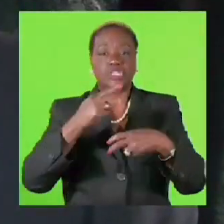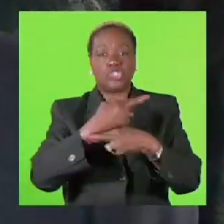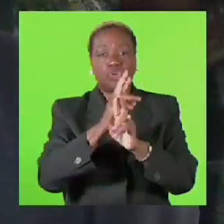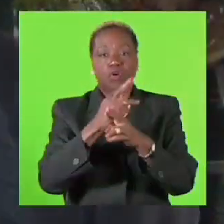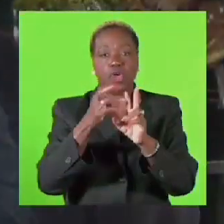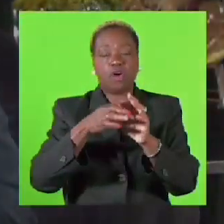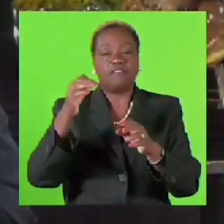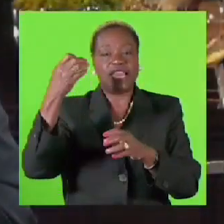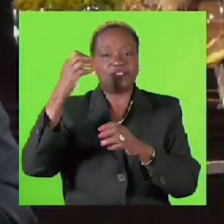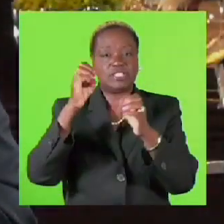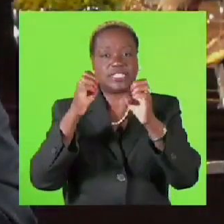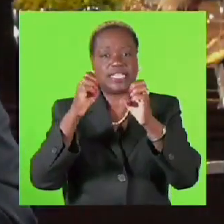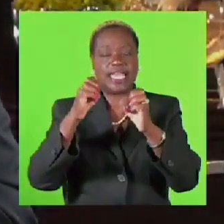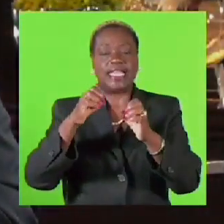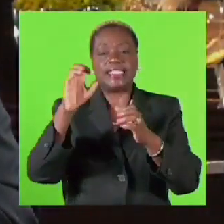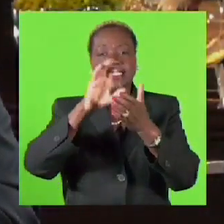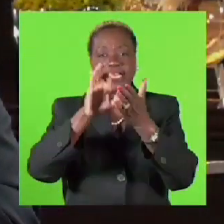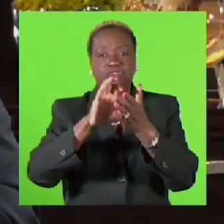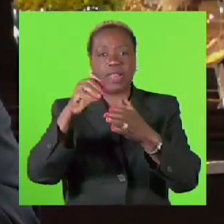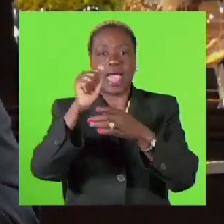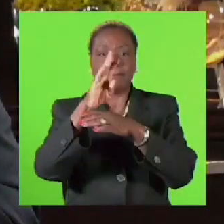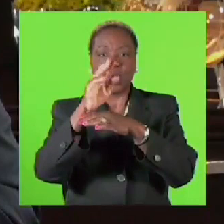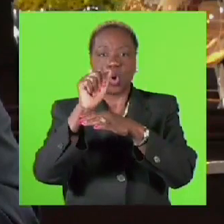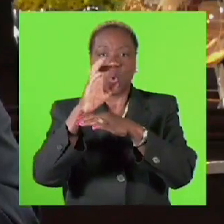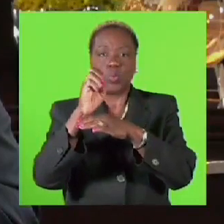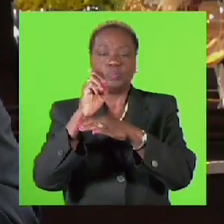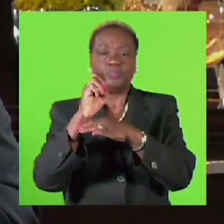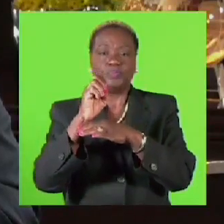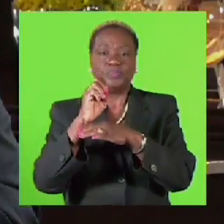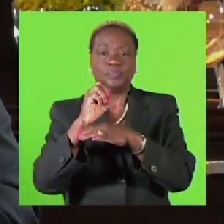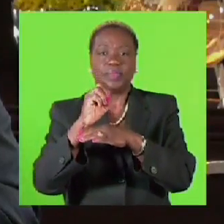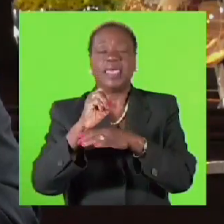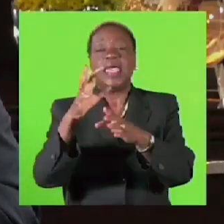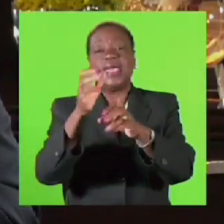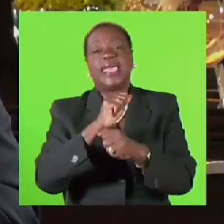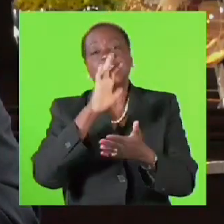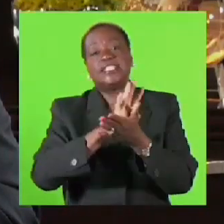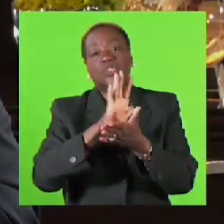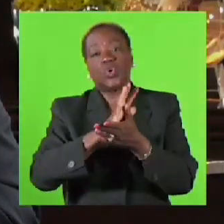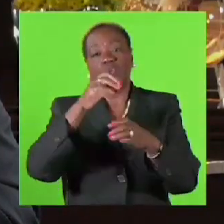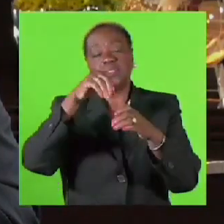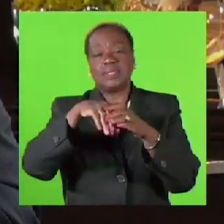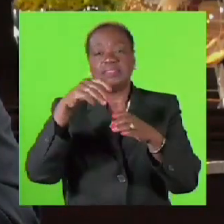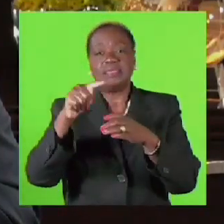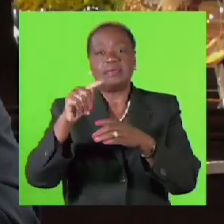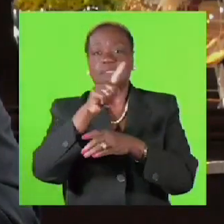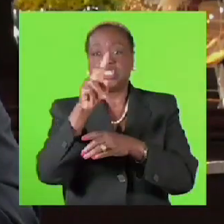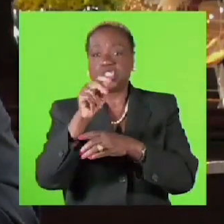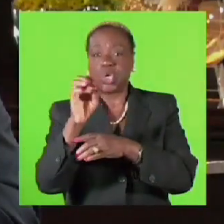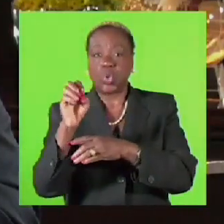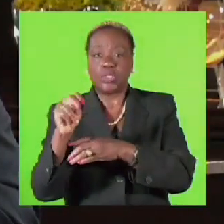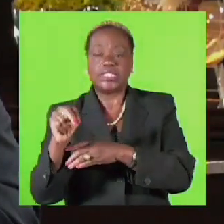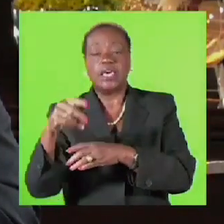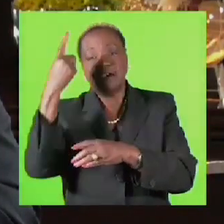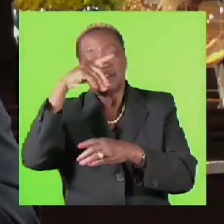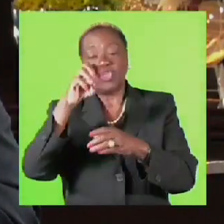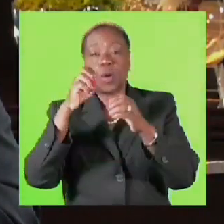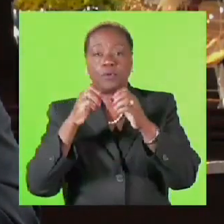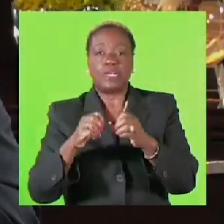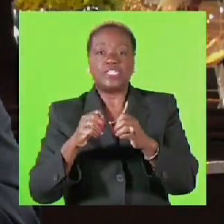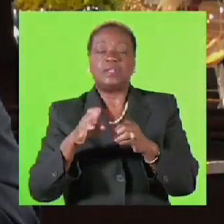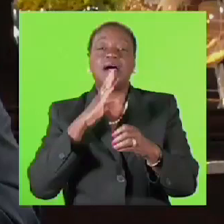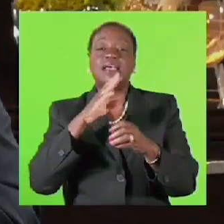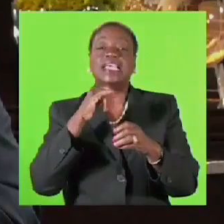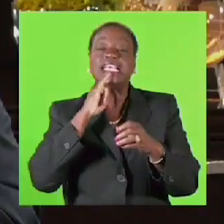Abaco. Fellow Bahamians and residents, getting schools in the disaster zones fully